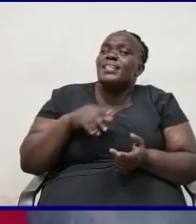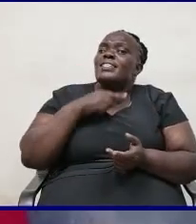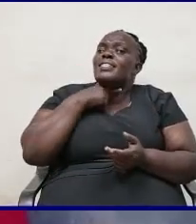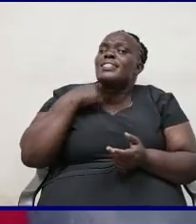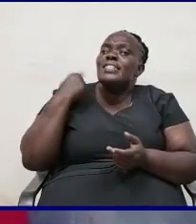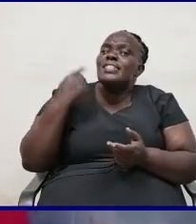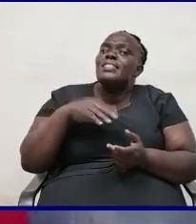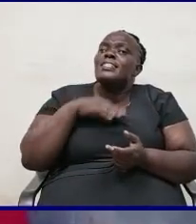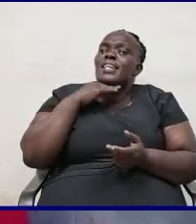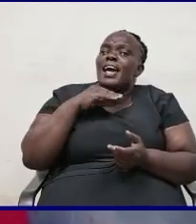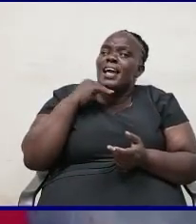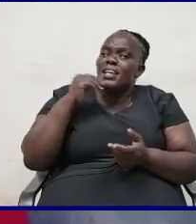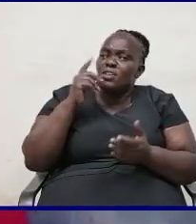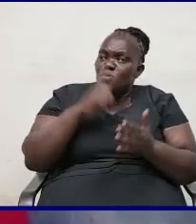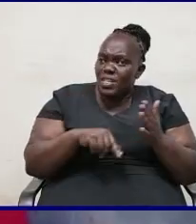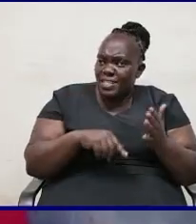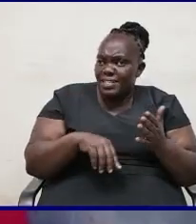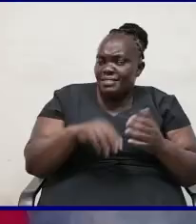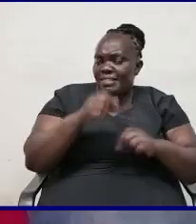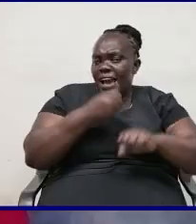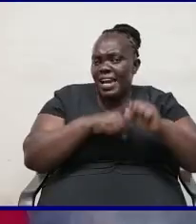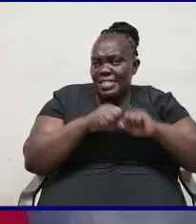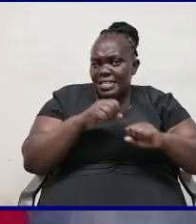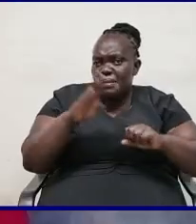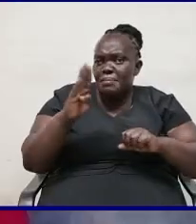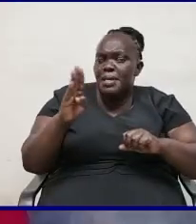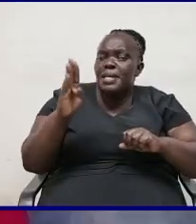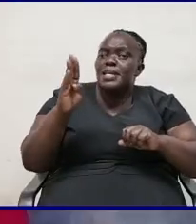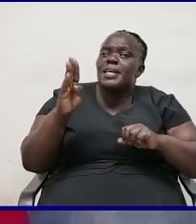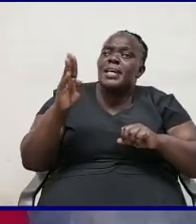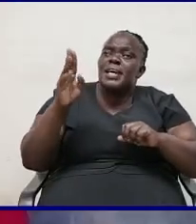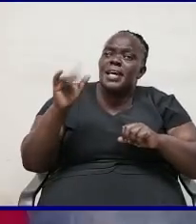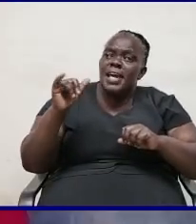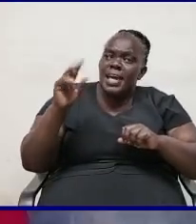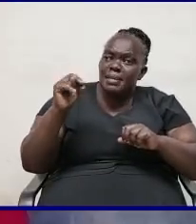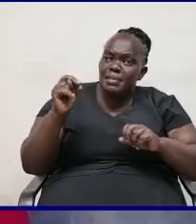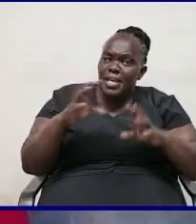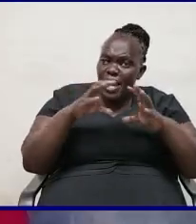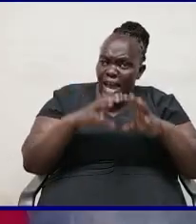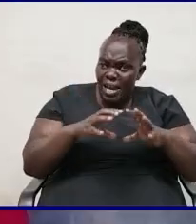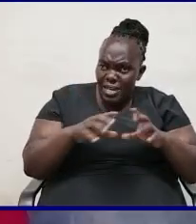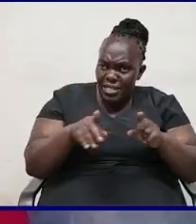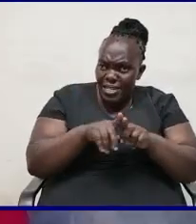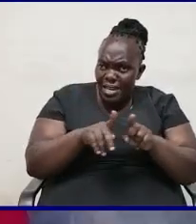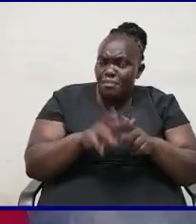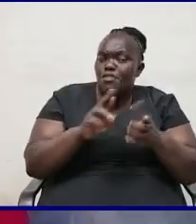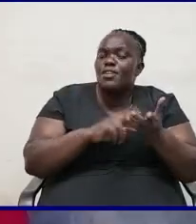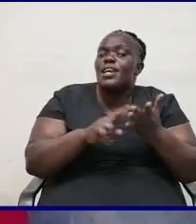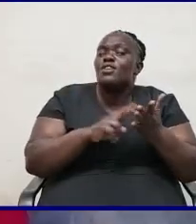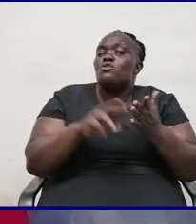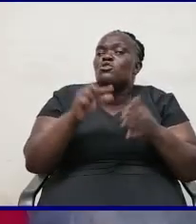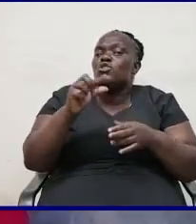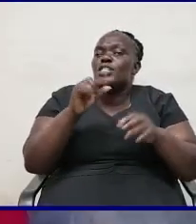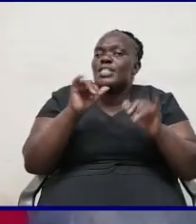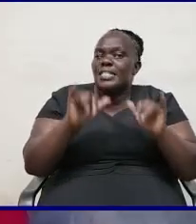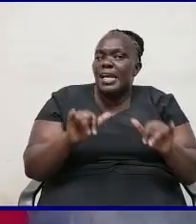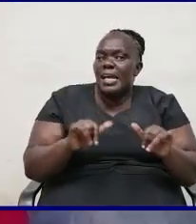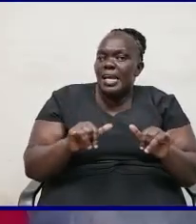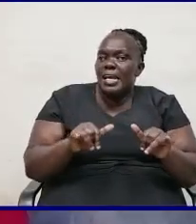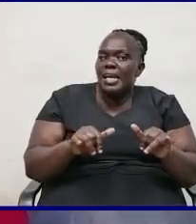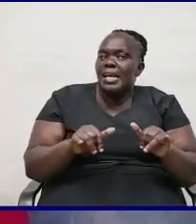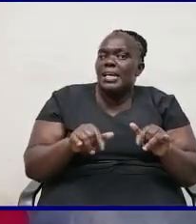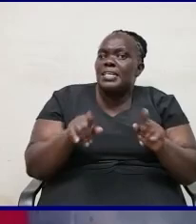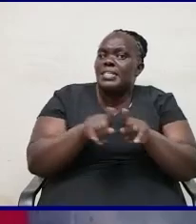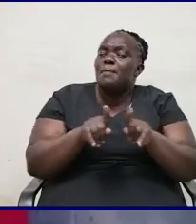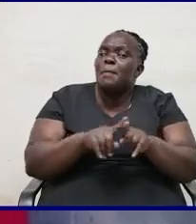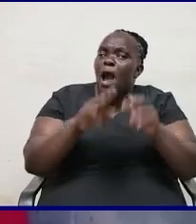peace, people dying. What has been the uptick of Airbnb? Okay, Airbnb is a company, but short-term rentals, yeah. Now, Airbnbs